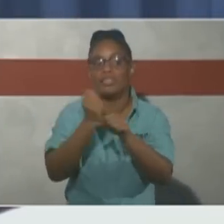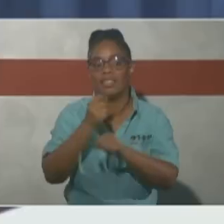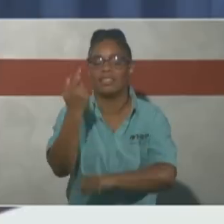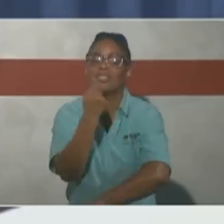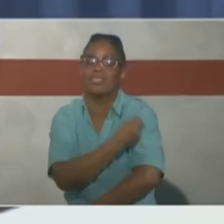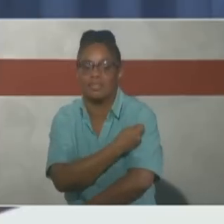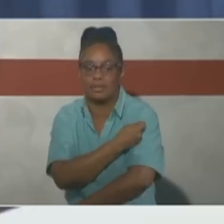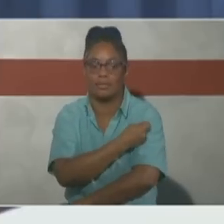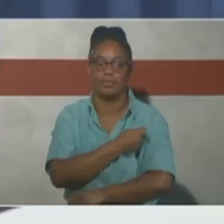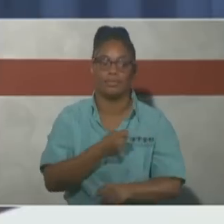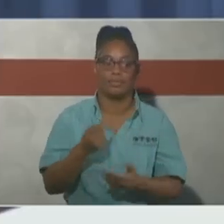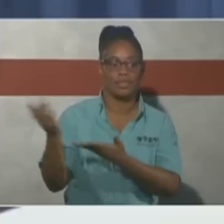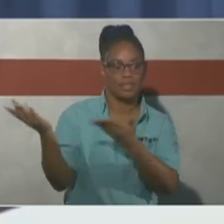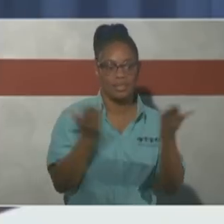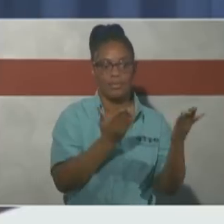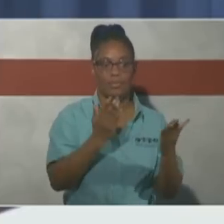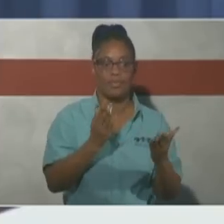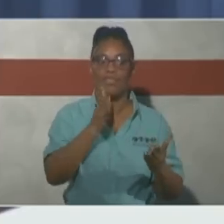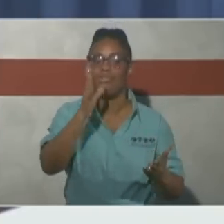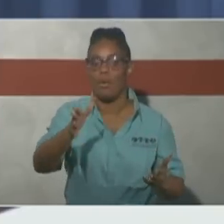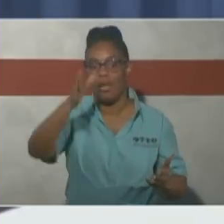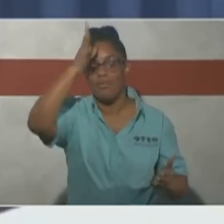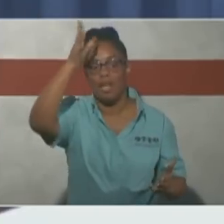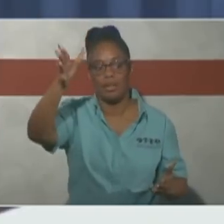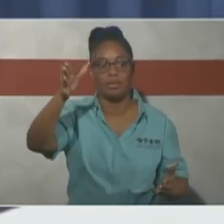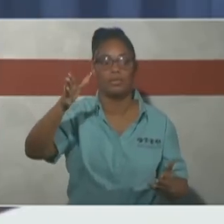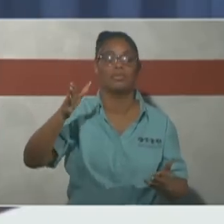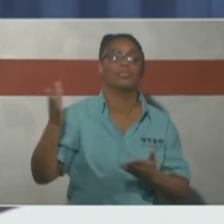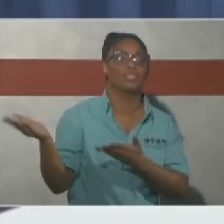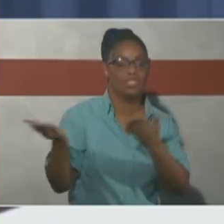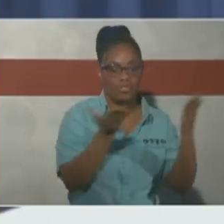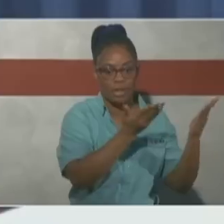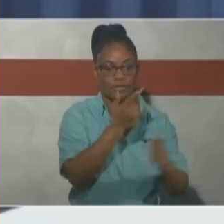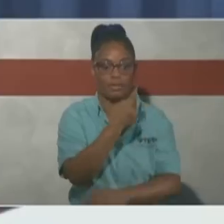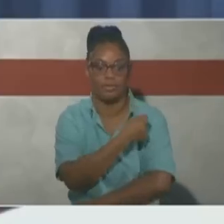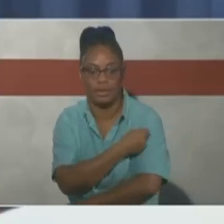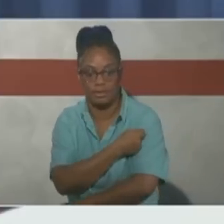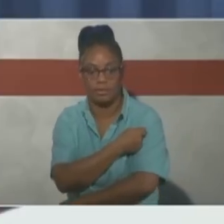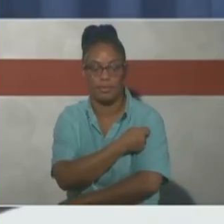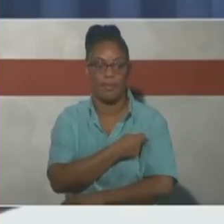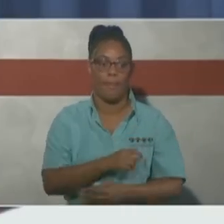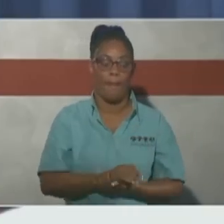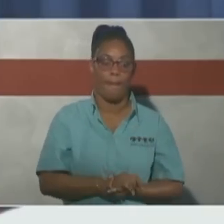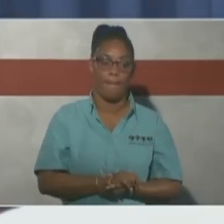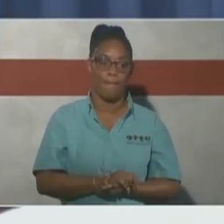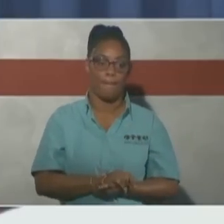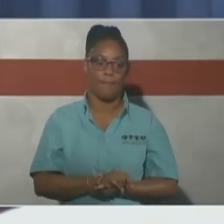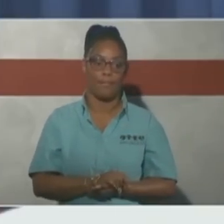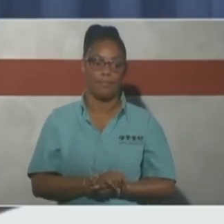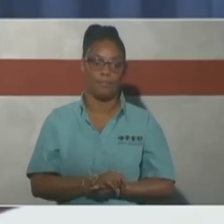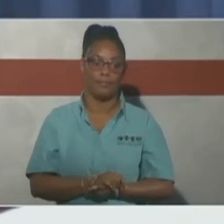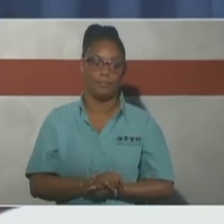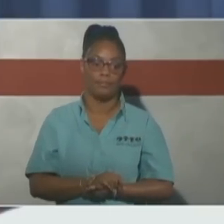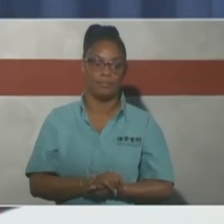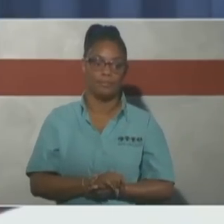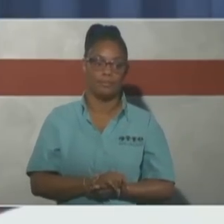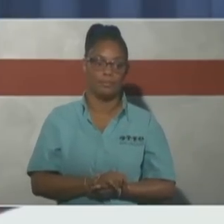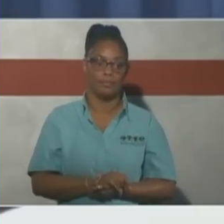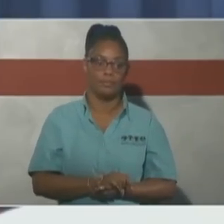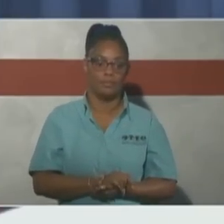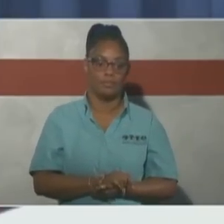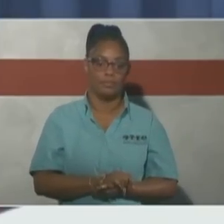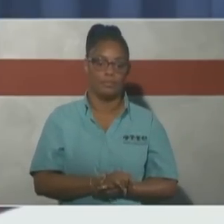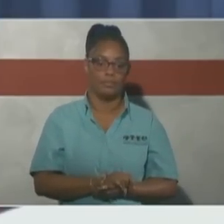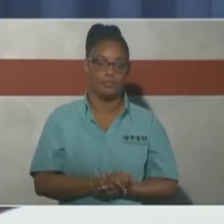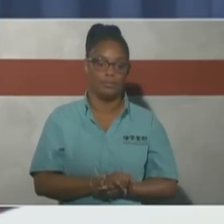out socializing. So to protect them, you get vaccinated and take them to